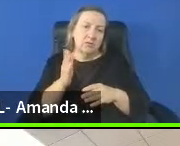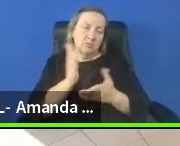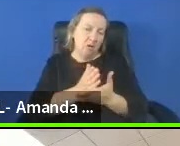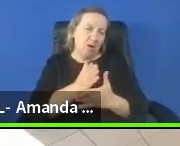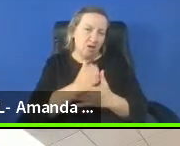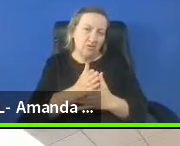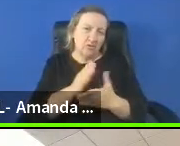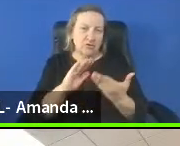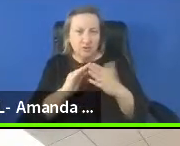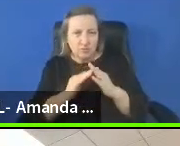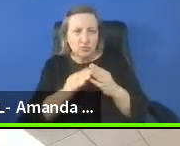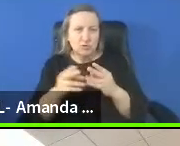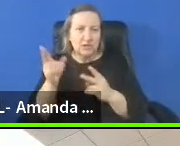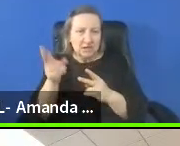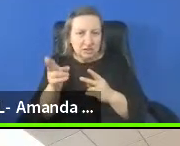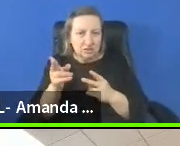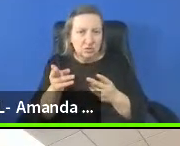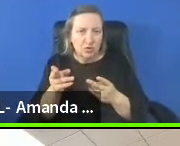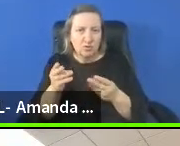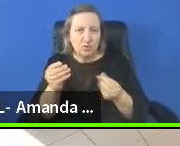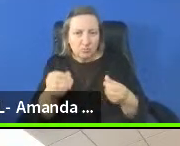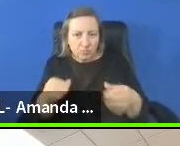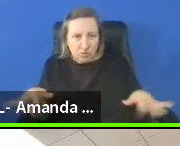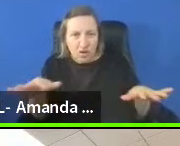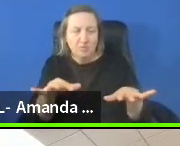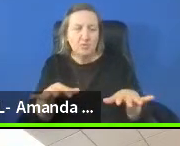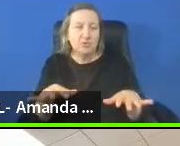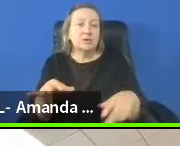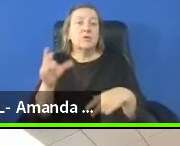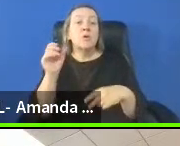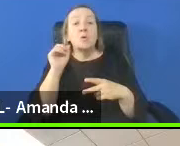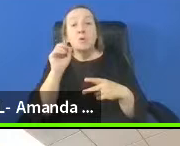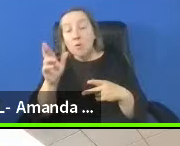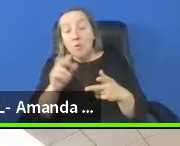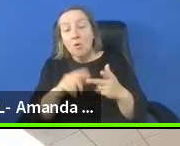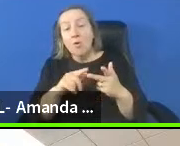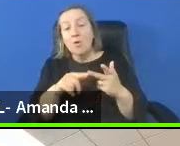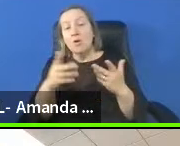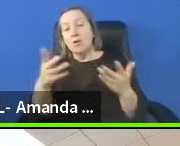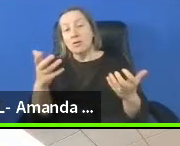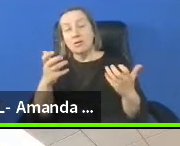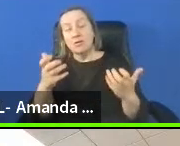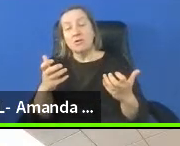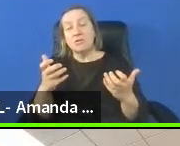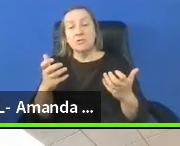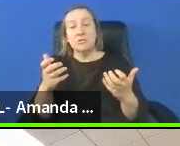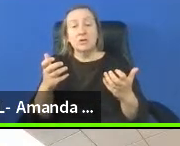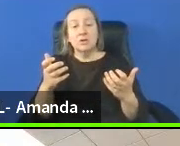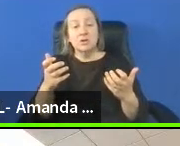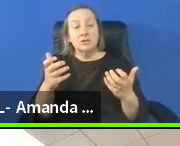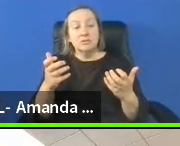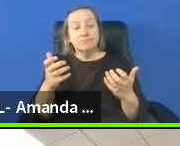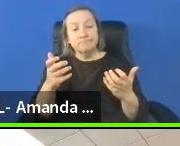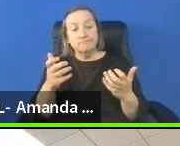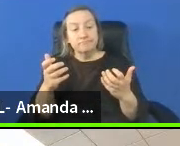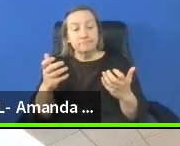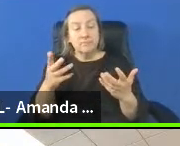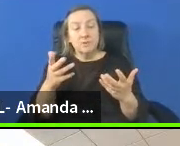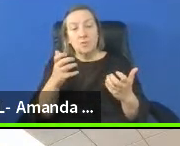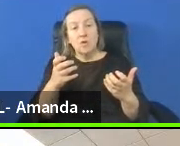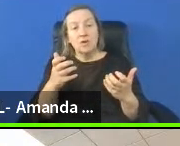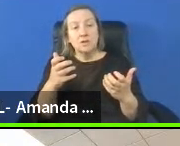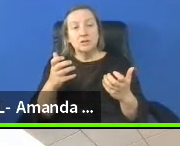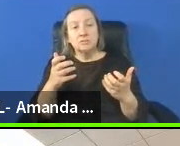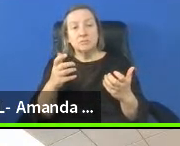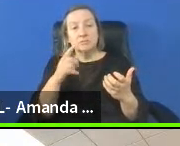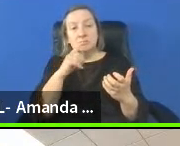and historical properties on either side of the river, or they wanted it to be a bascule